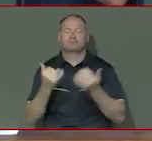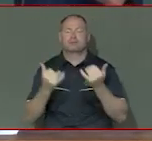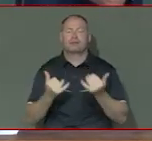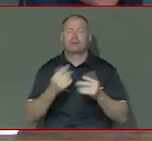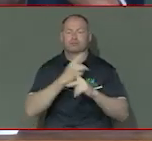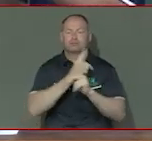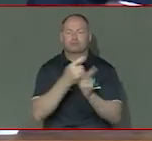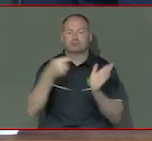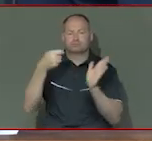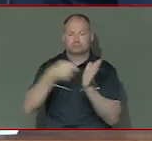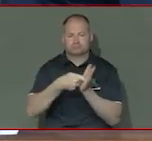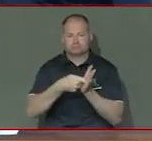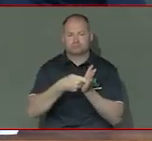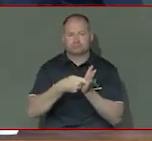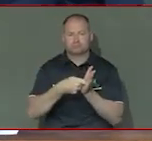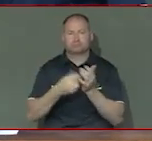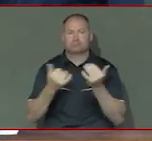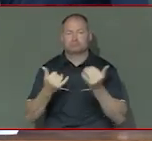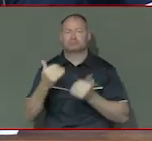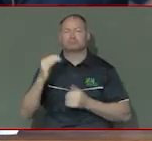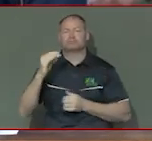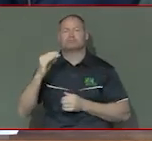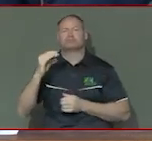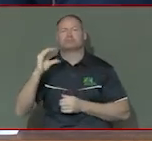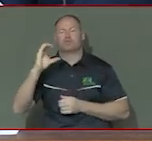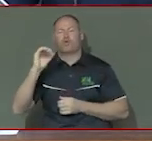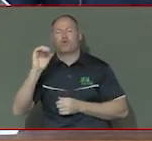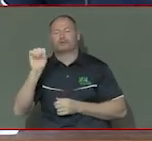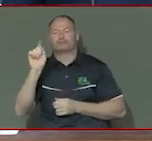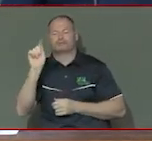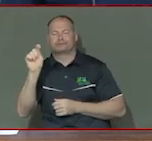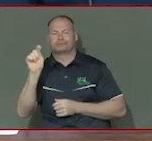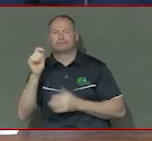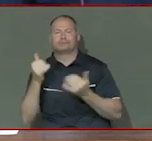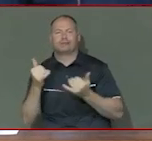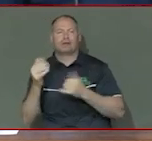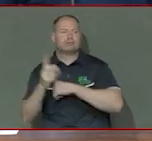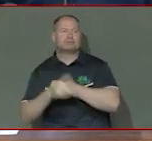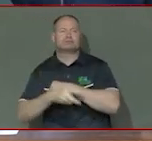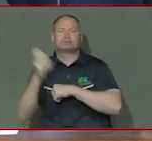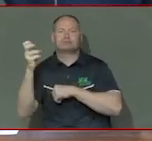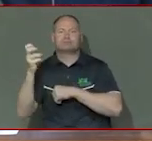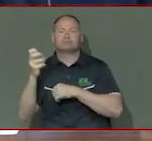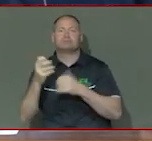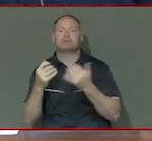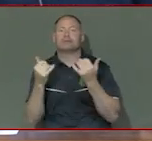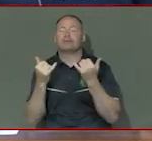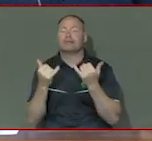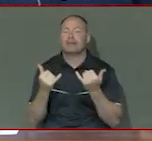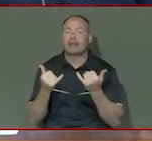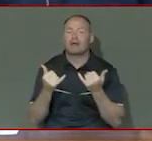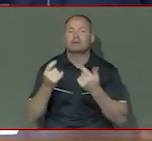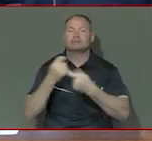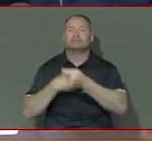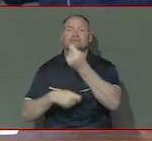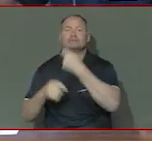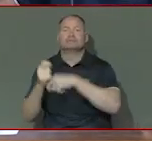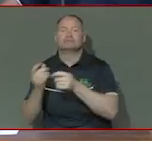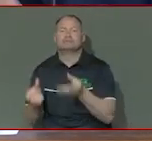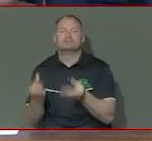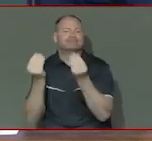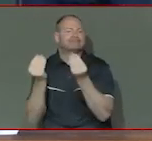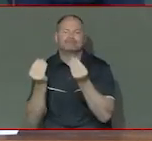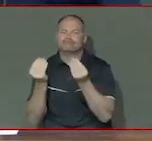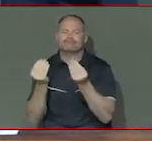makes part of your cost price, but it gets stolen, so what happens? You don't get the sales. Therefore, you will